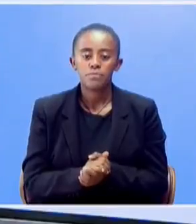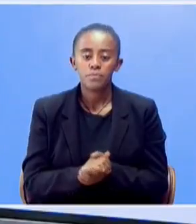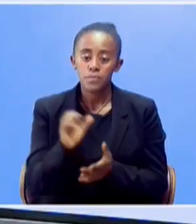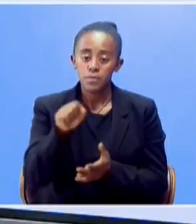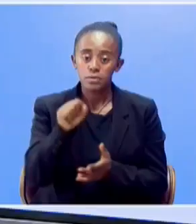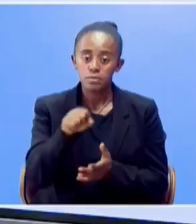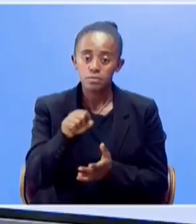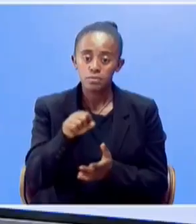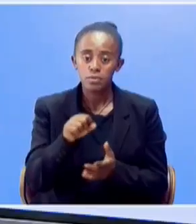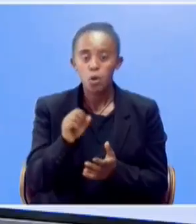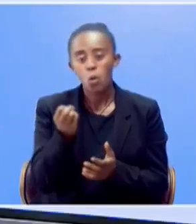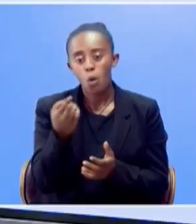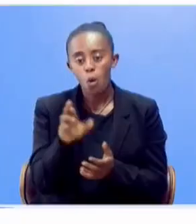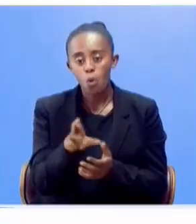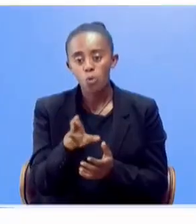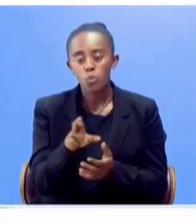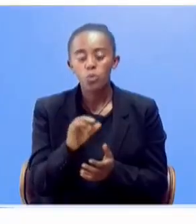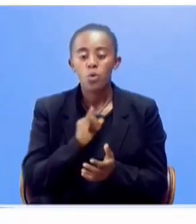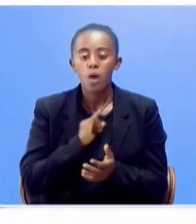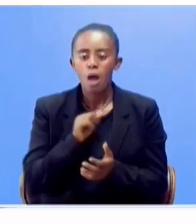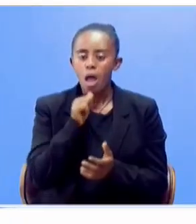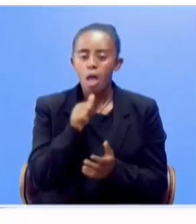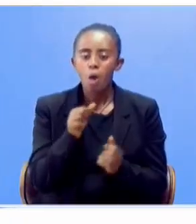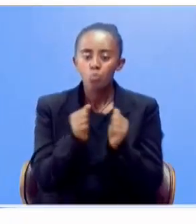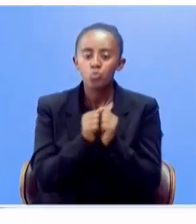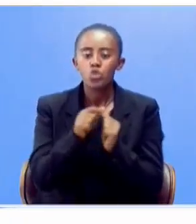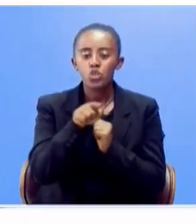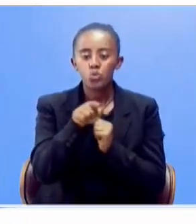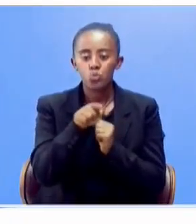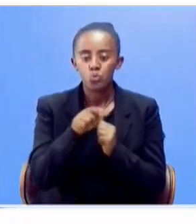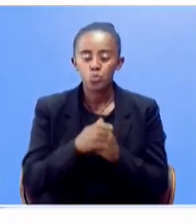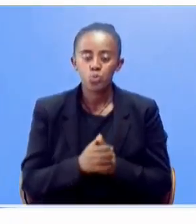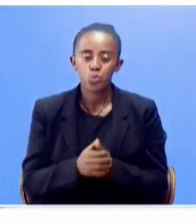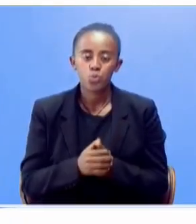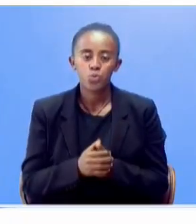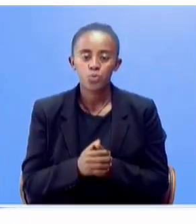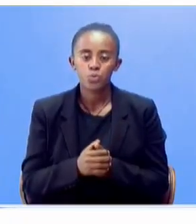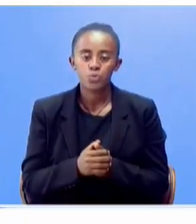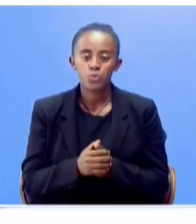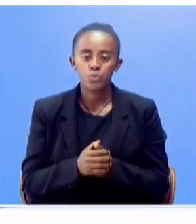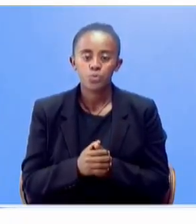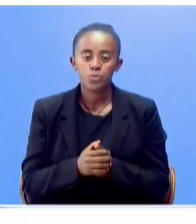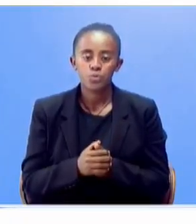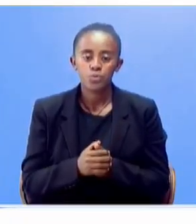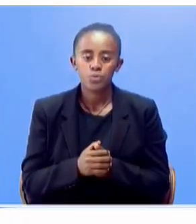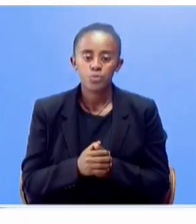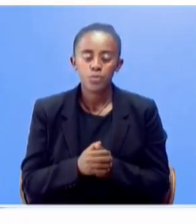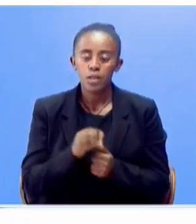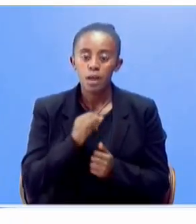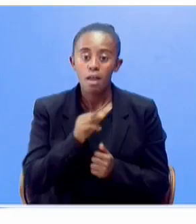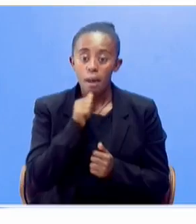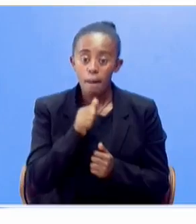Yes? Or I am with you. I am with you.